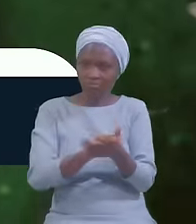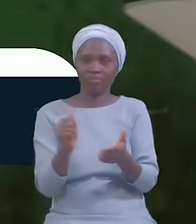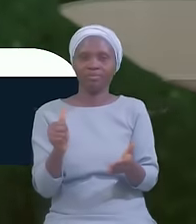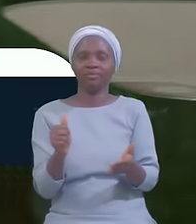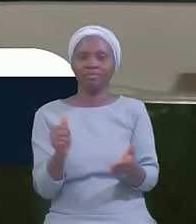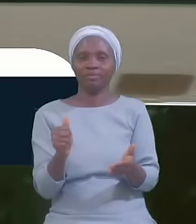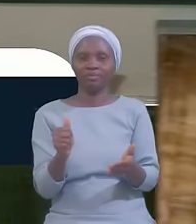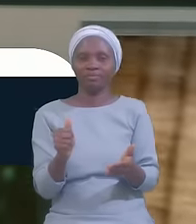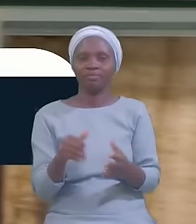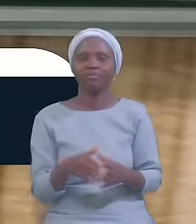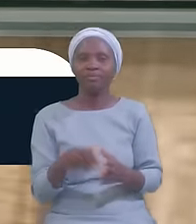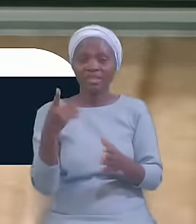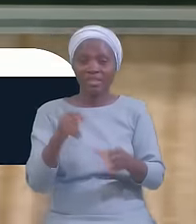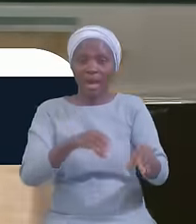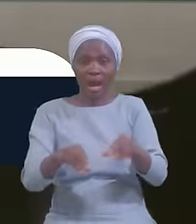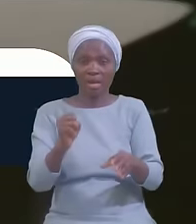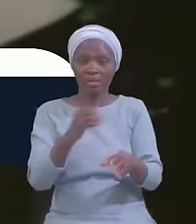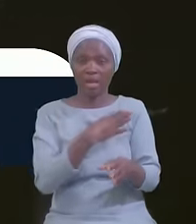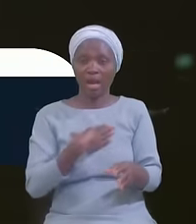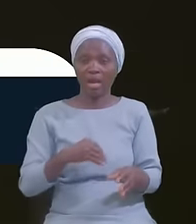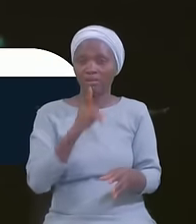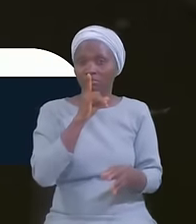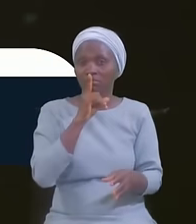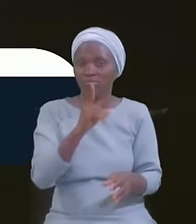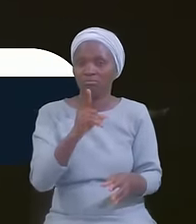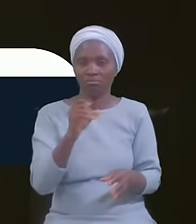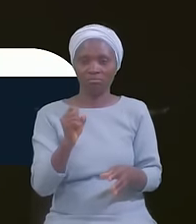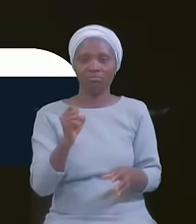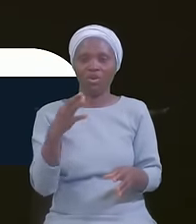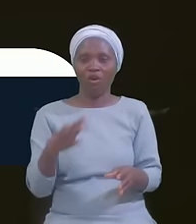and the assurances. What we are